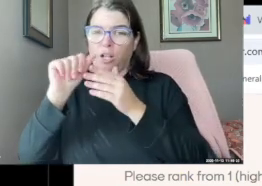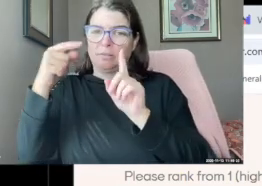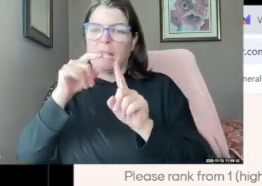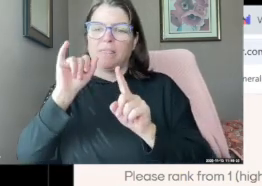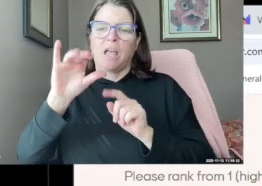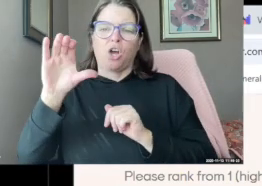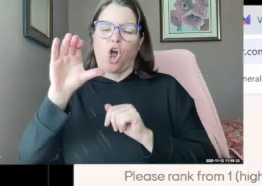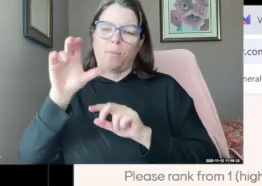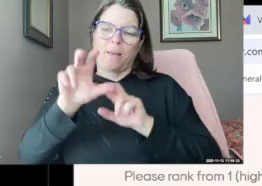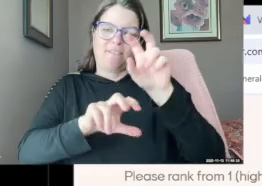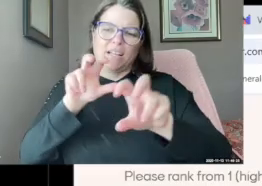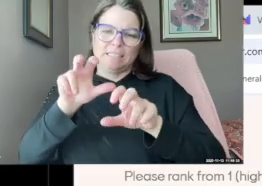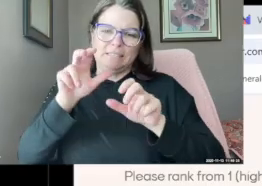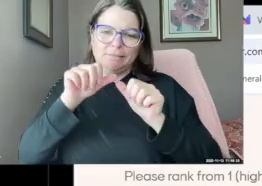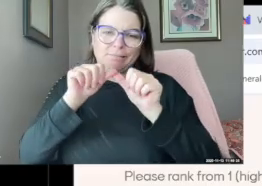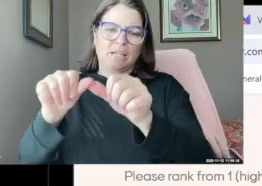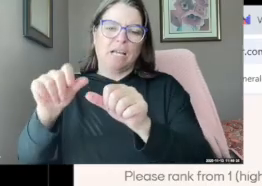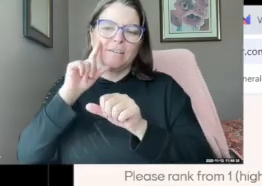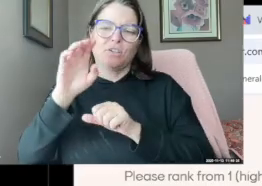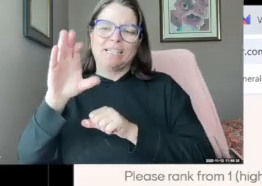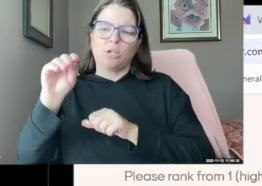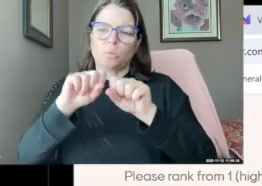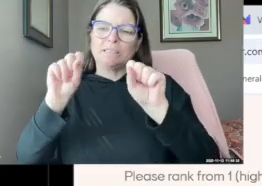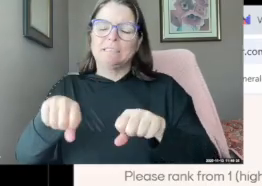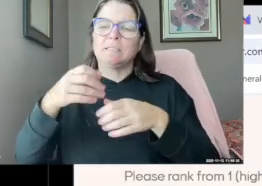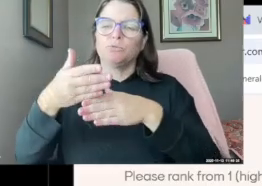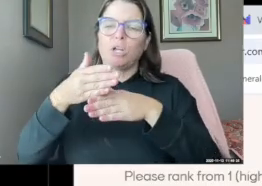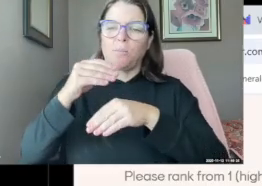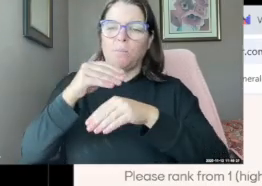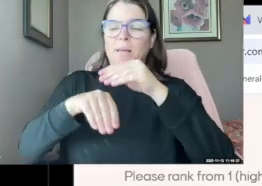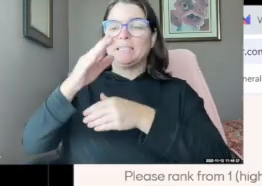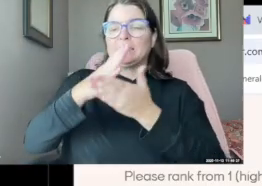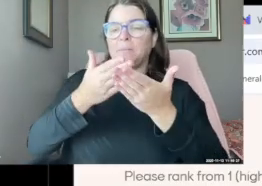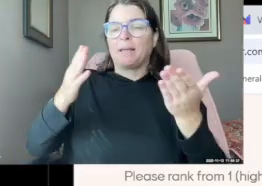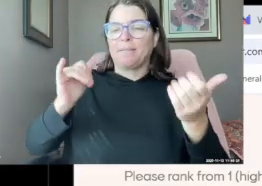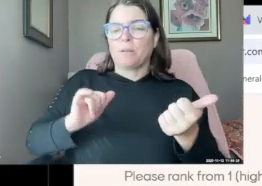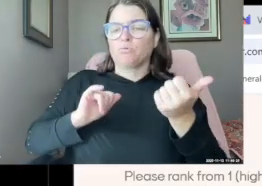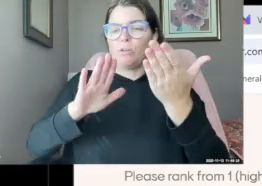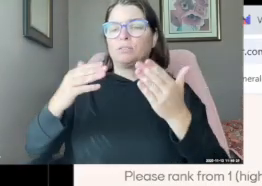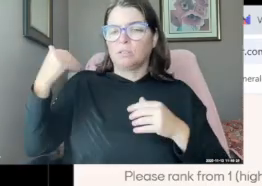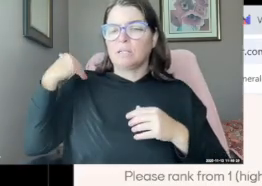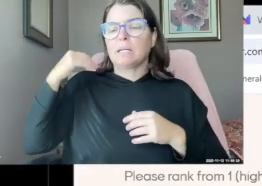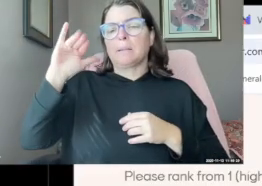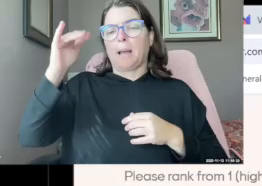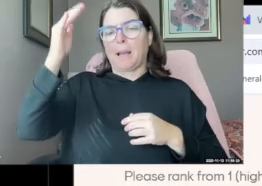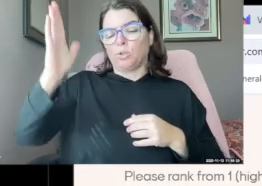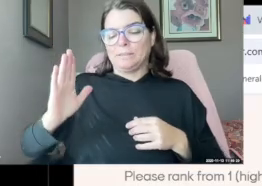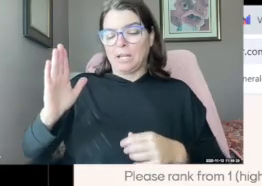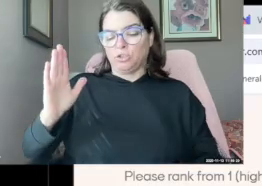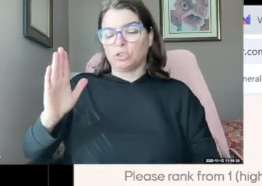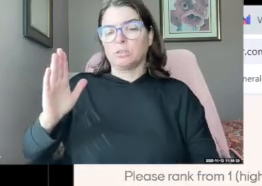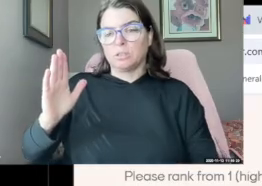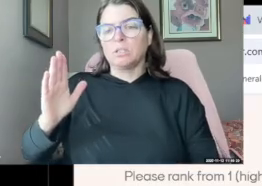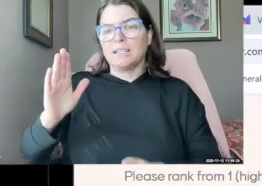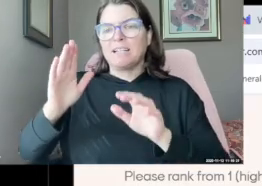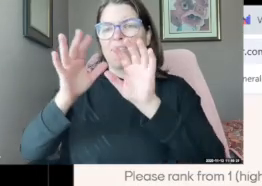work. Dollar for dollar, you know, the CARB investment goes further when building these ecosystems of shared